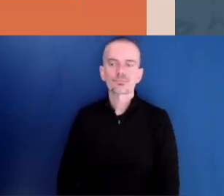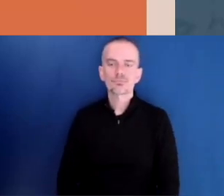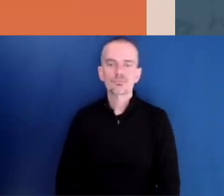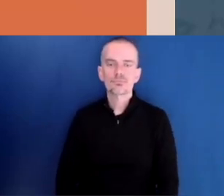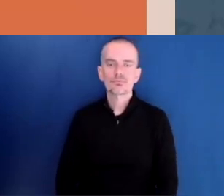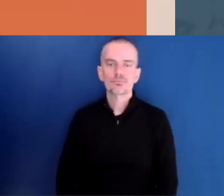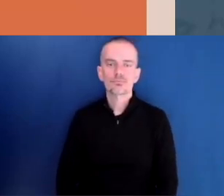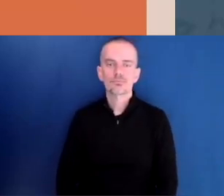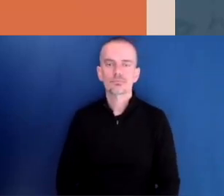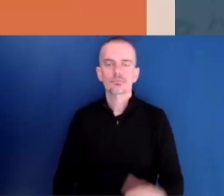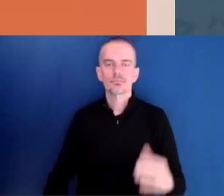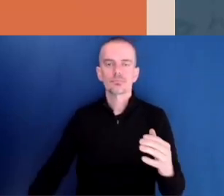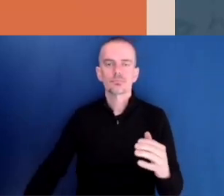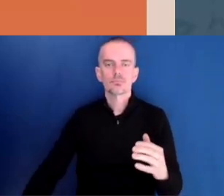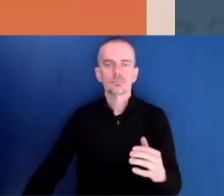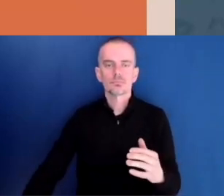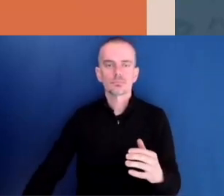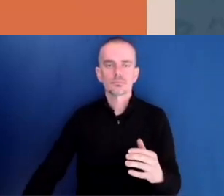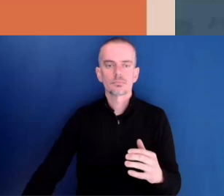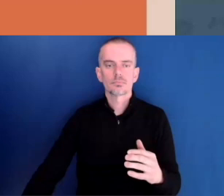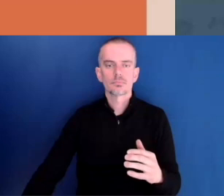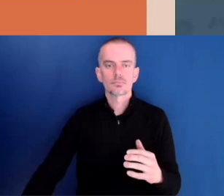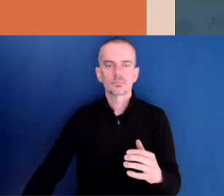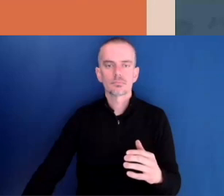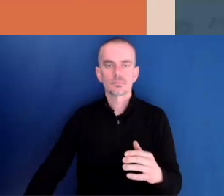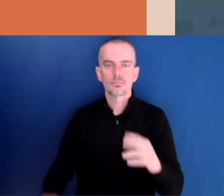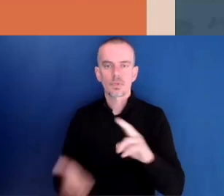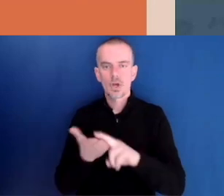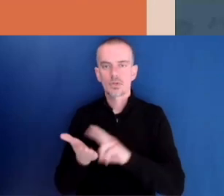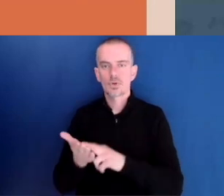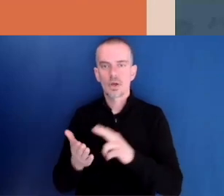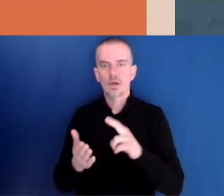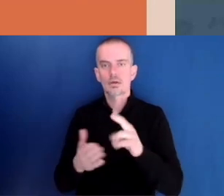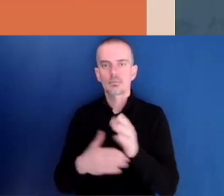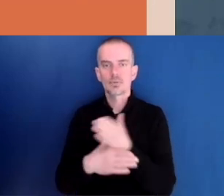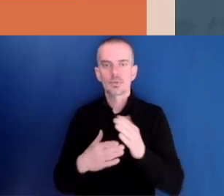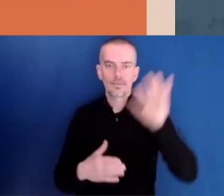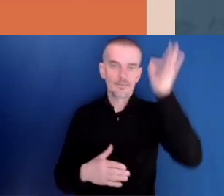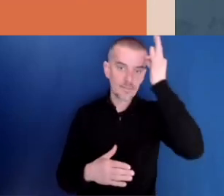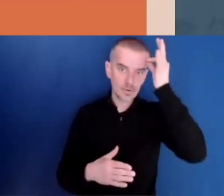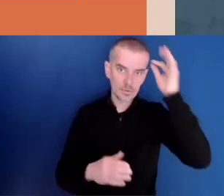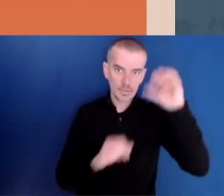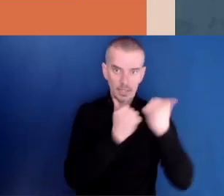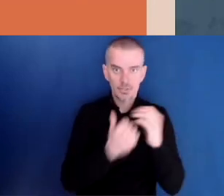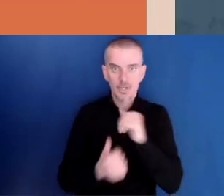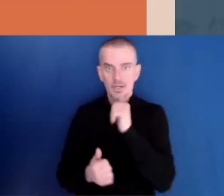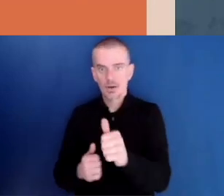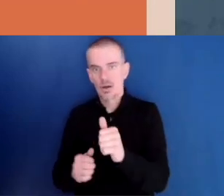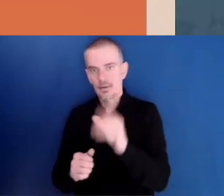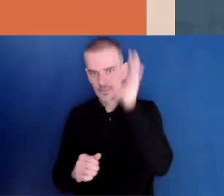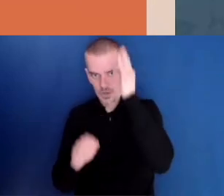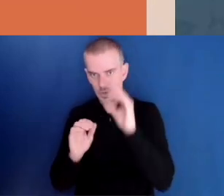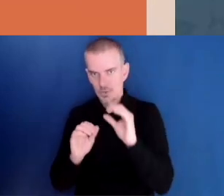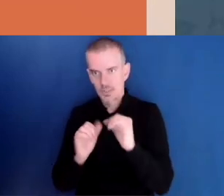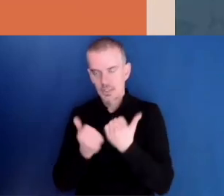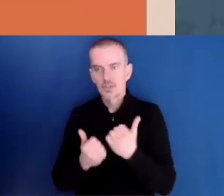The contract between a federal cognizant agency and a non-federal entity to charge an indirect rate greater than the de minimis is